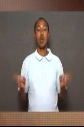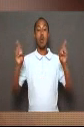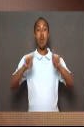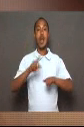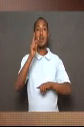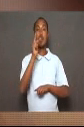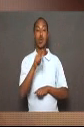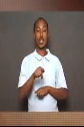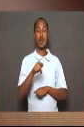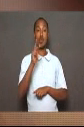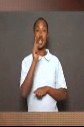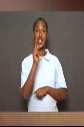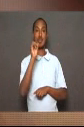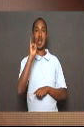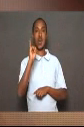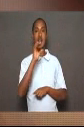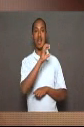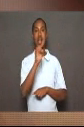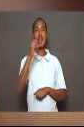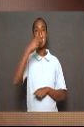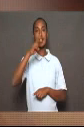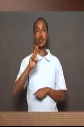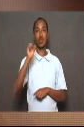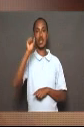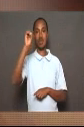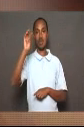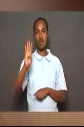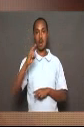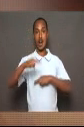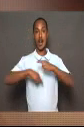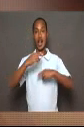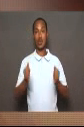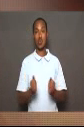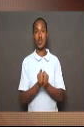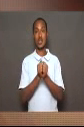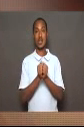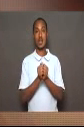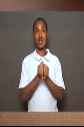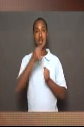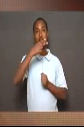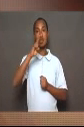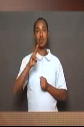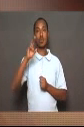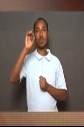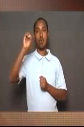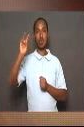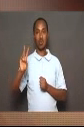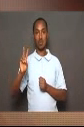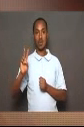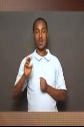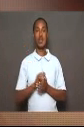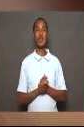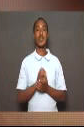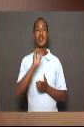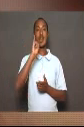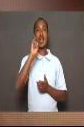When potassium iodide and sulfuric acid react with hydrogen peroxide,